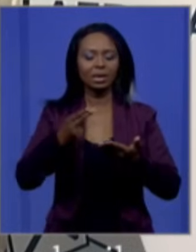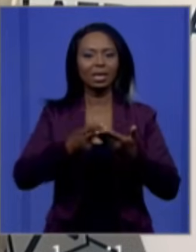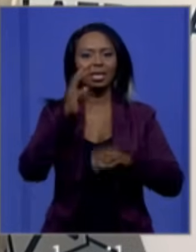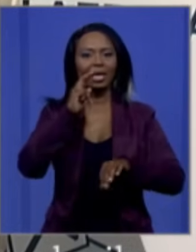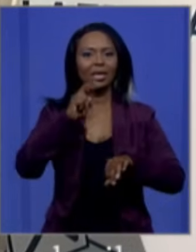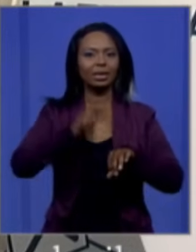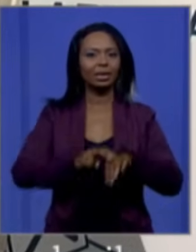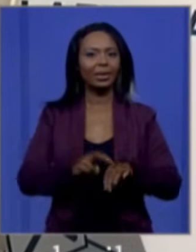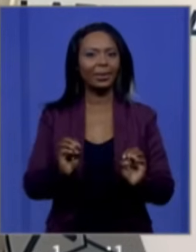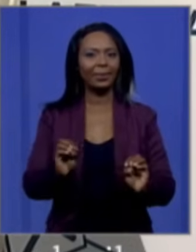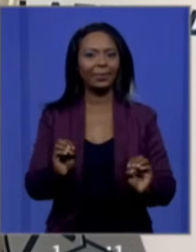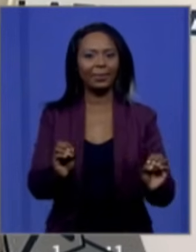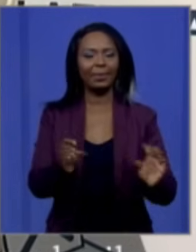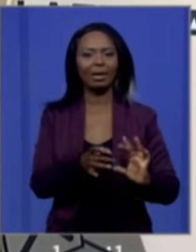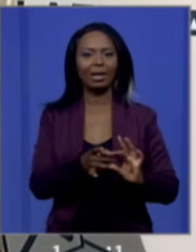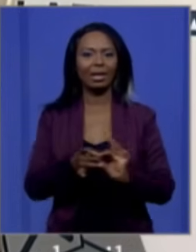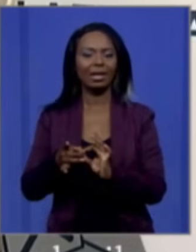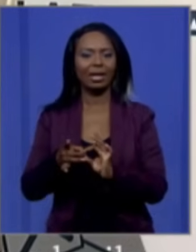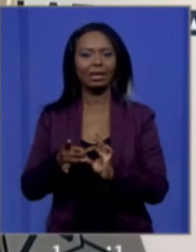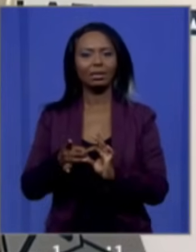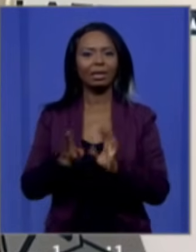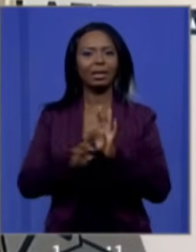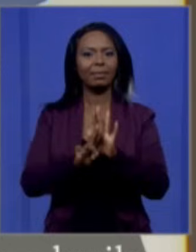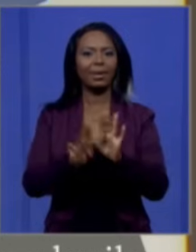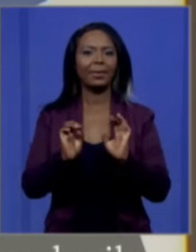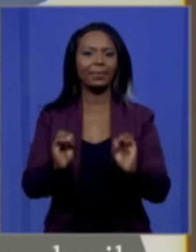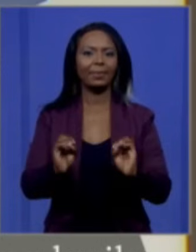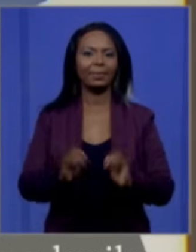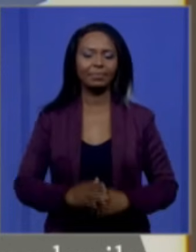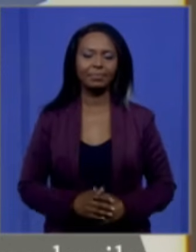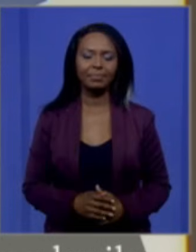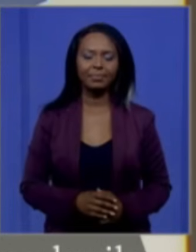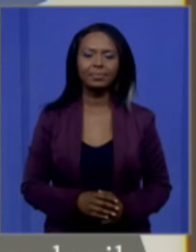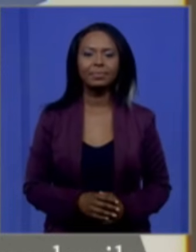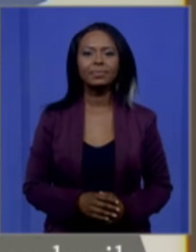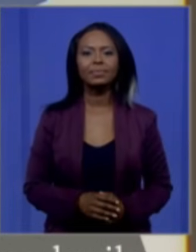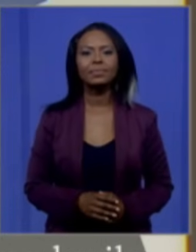requirement as it relates to unrepresented parties.